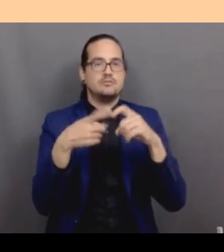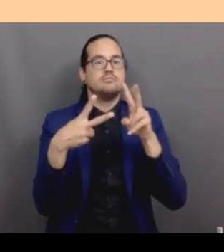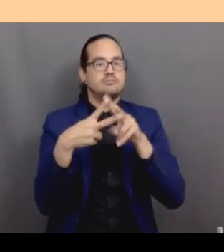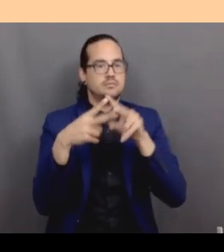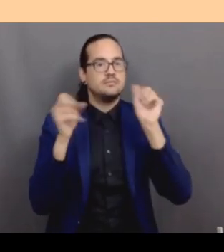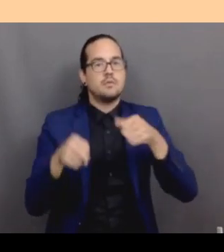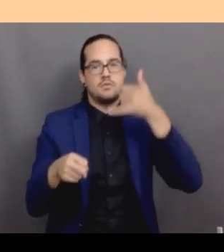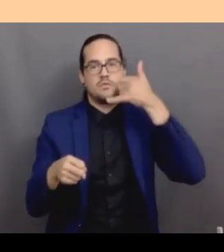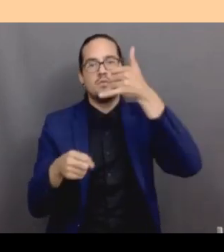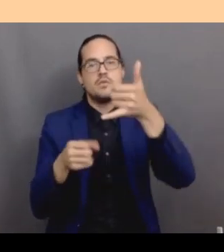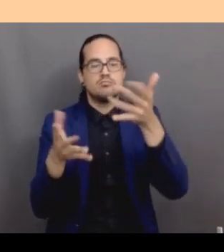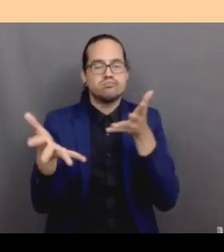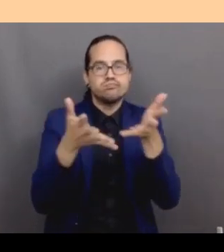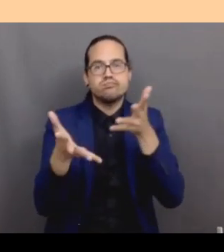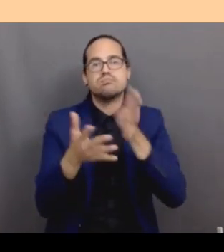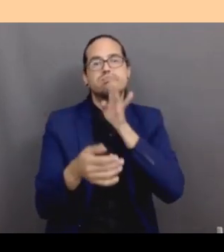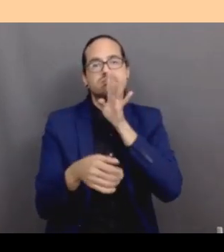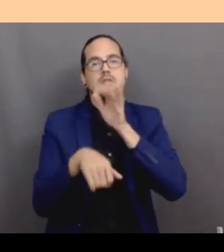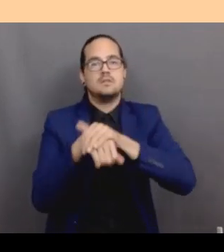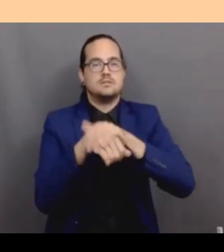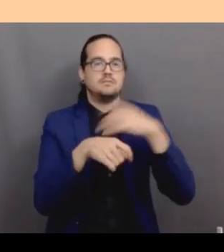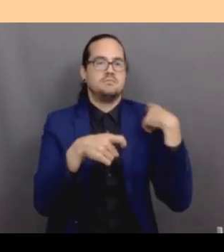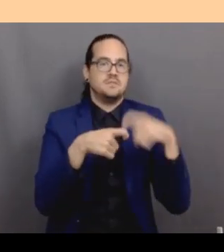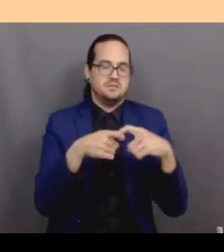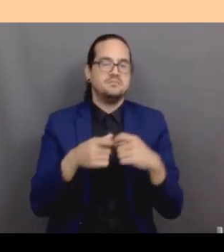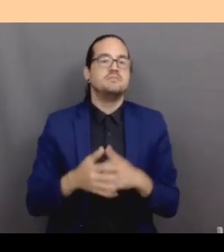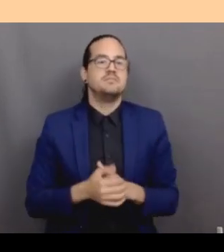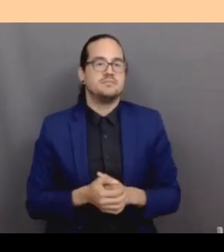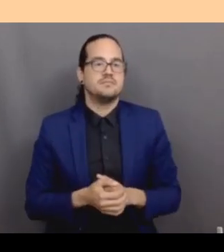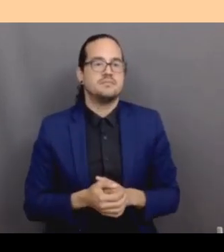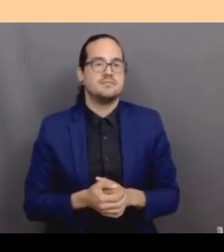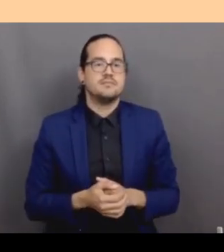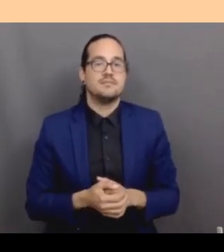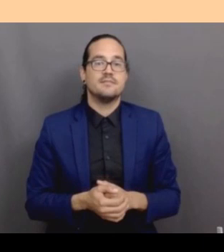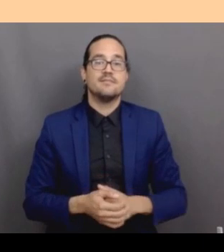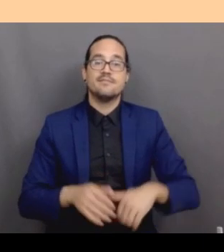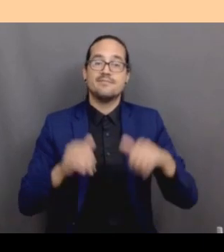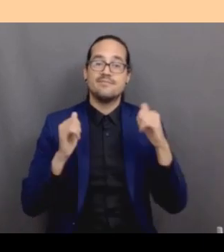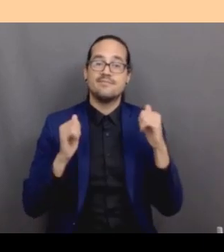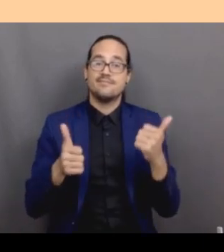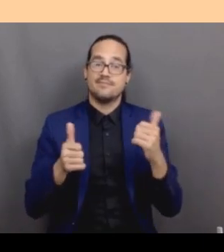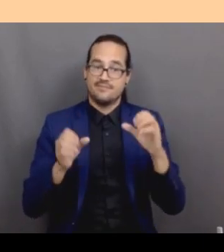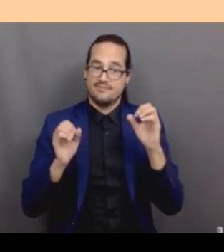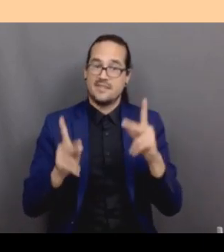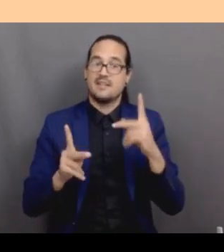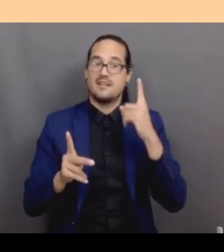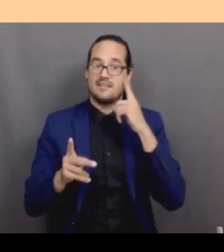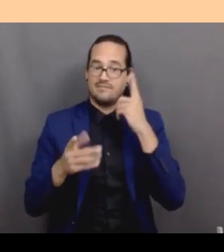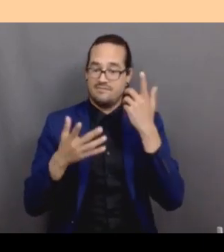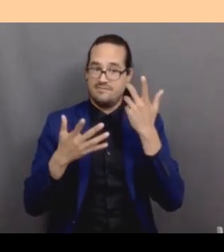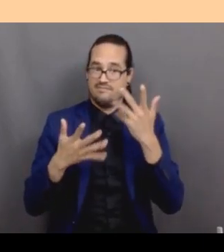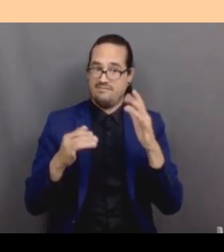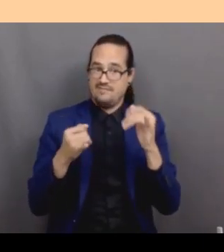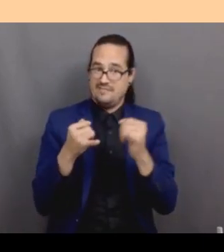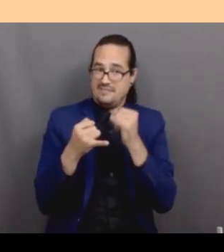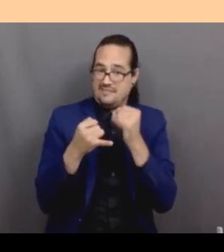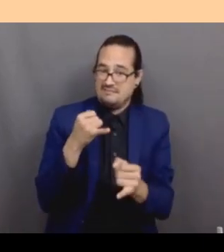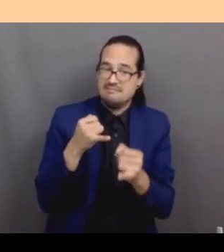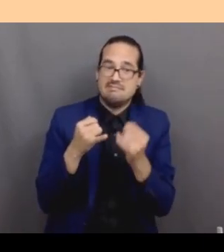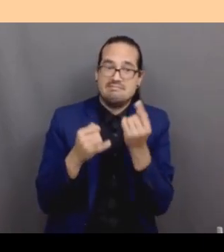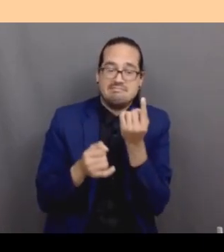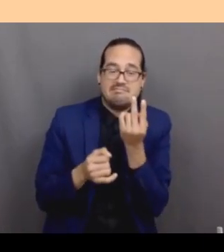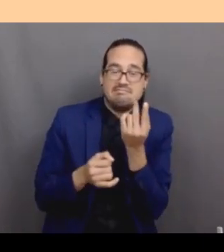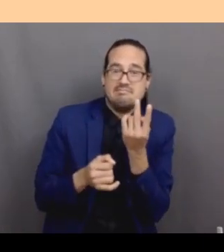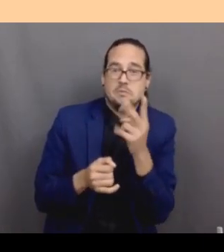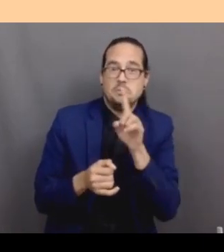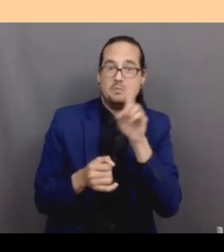Perfect. So I think we have time just for maybe one or two more questions. I do want to